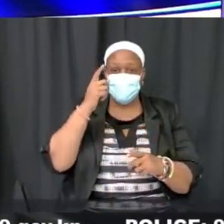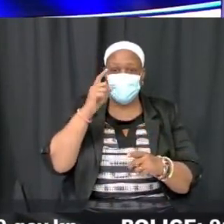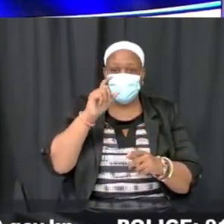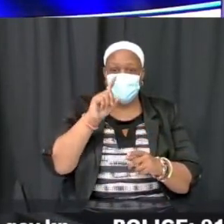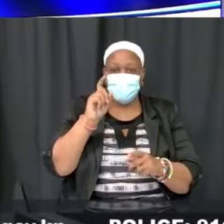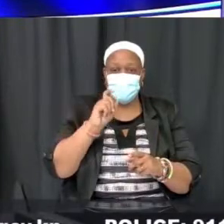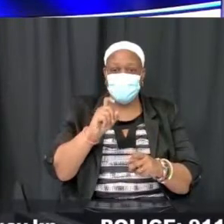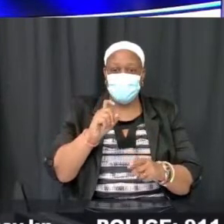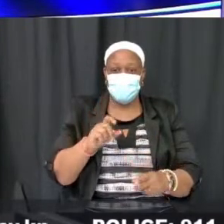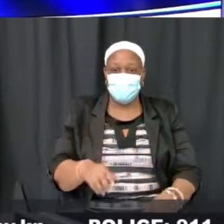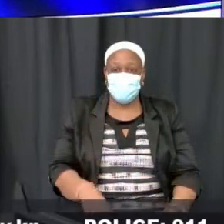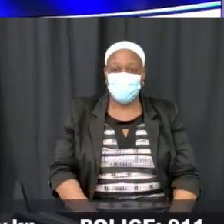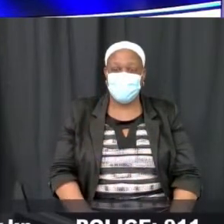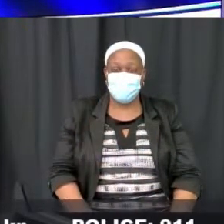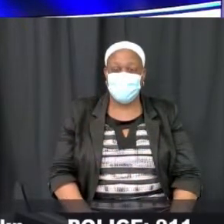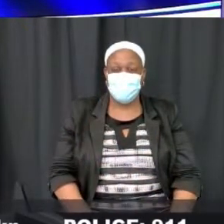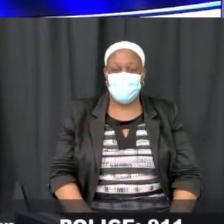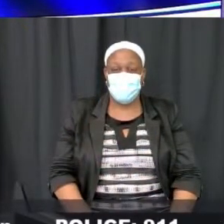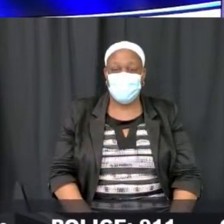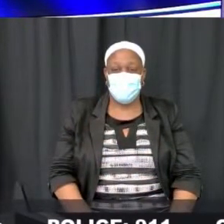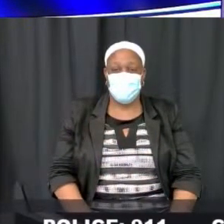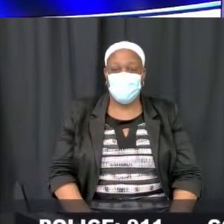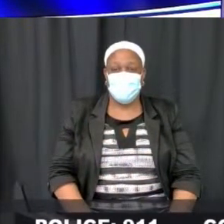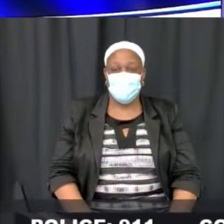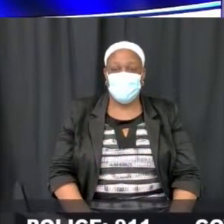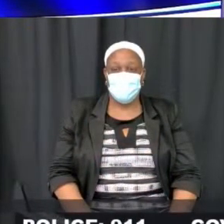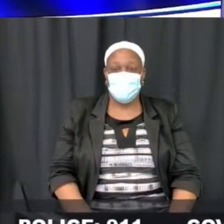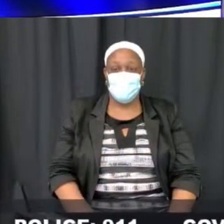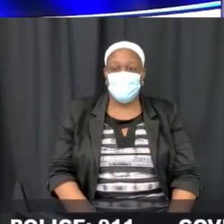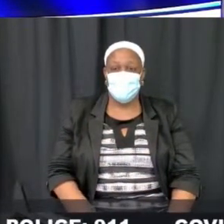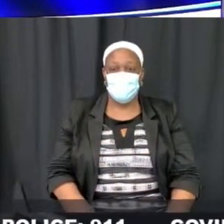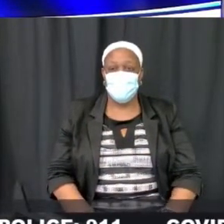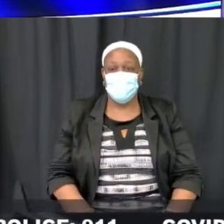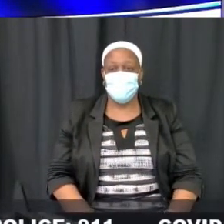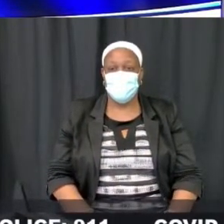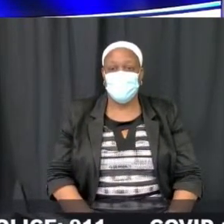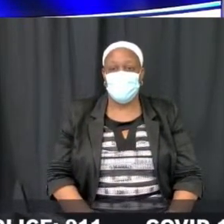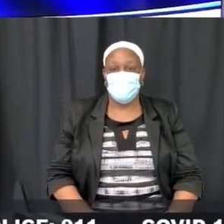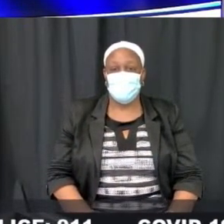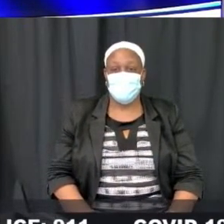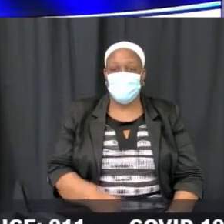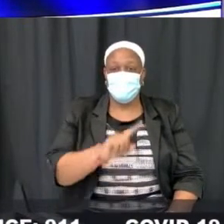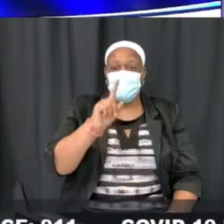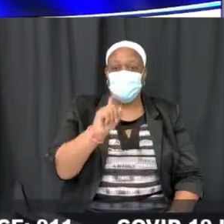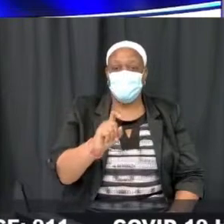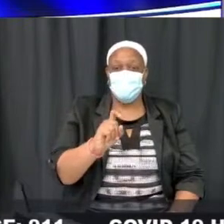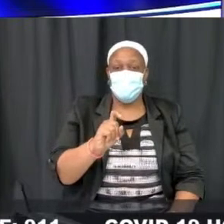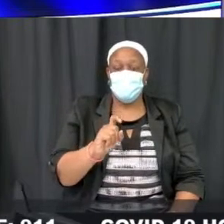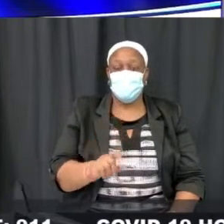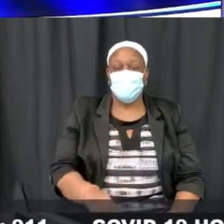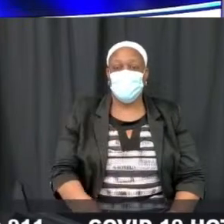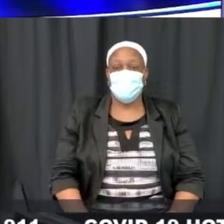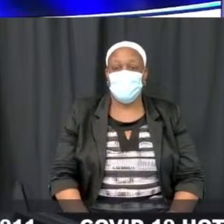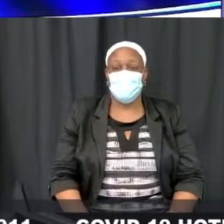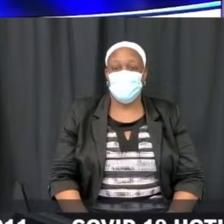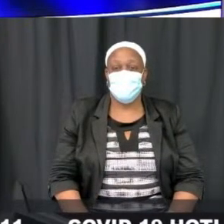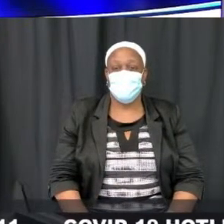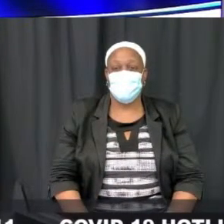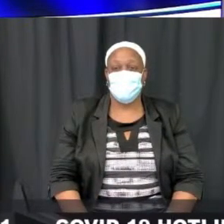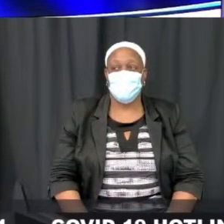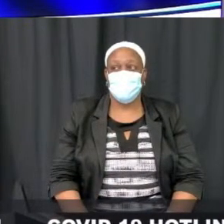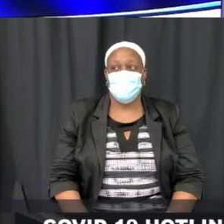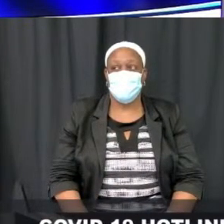This next question is that we are now in the second week of lockdown. What are the daily additions